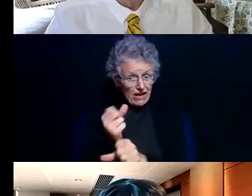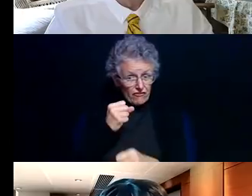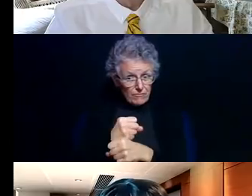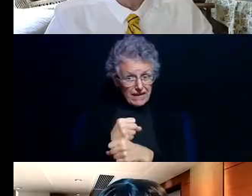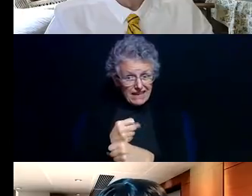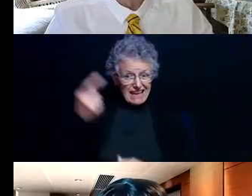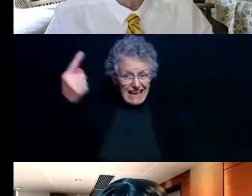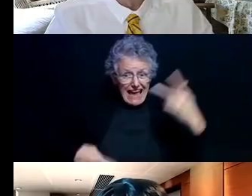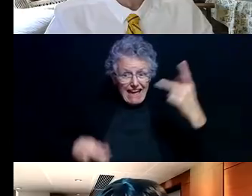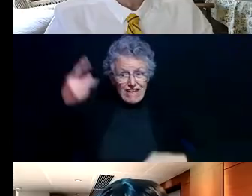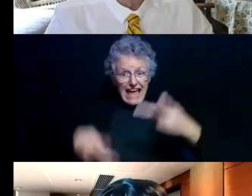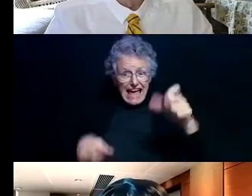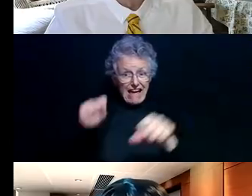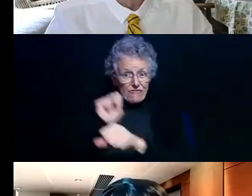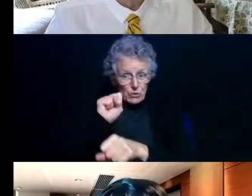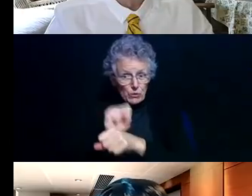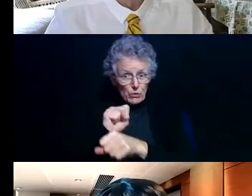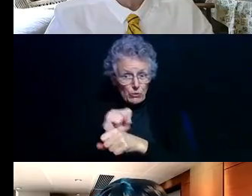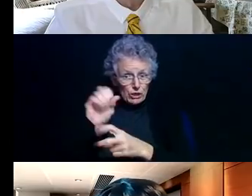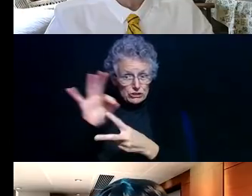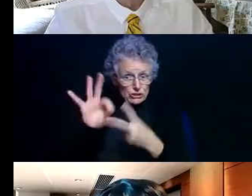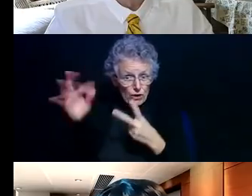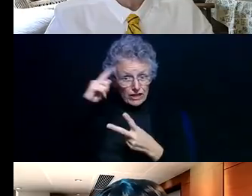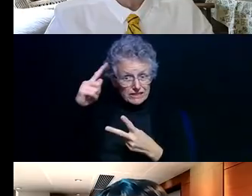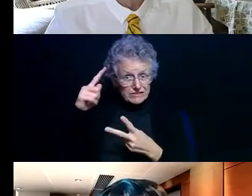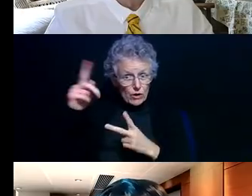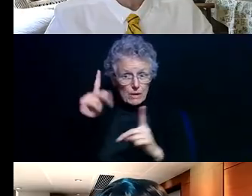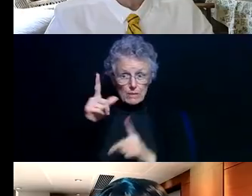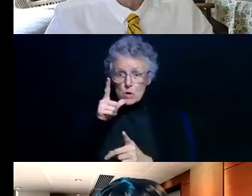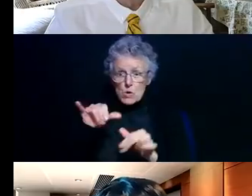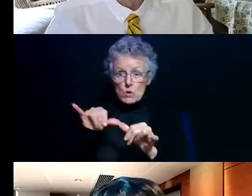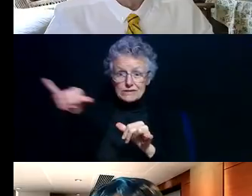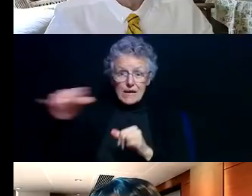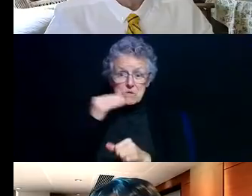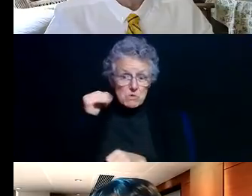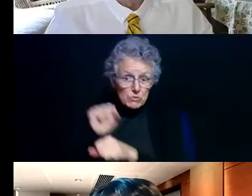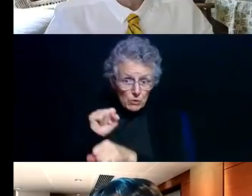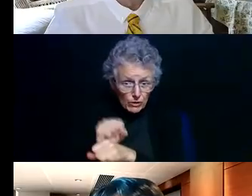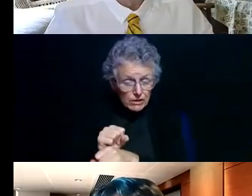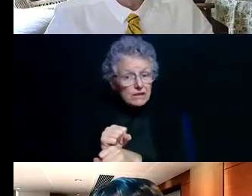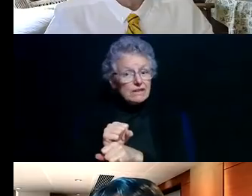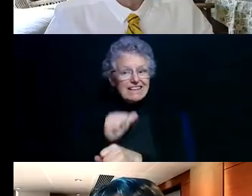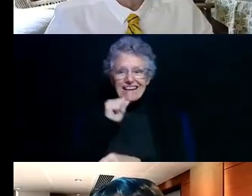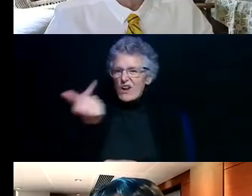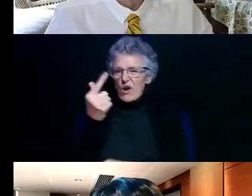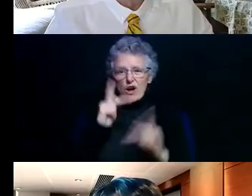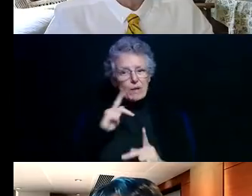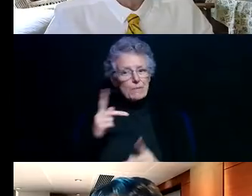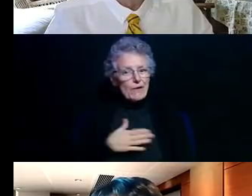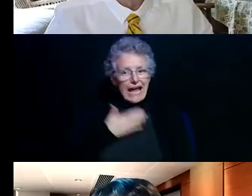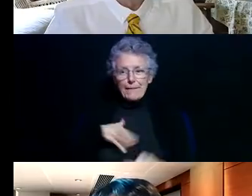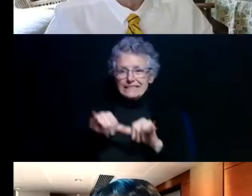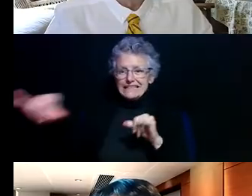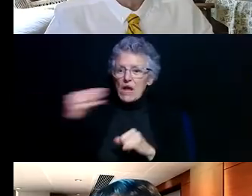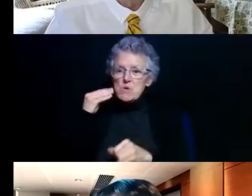work option for offsite IT services? Not everyone is happy about working from home and would like to work in office at least 50%.